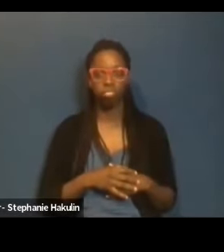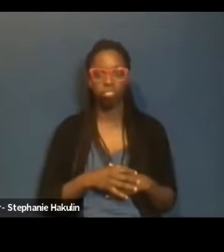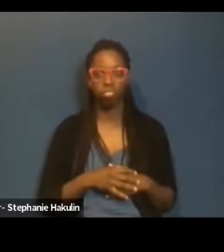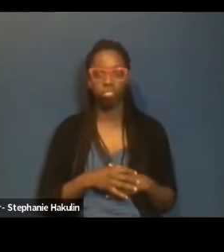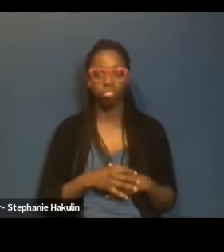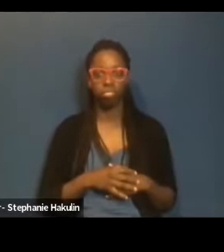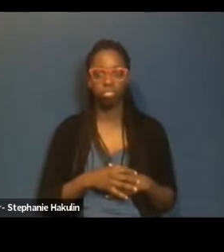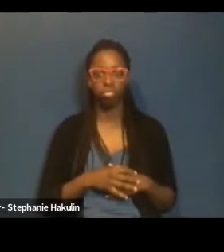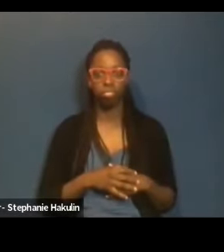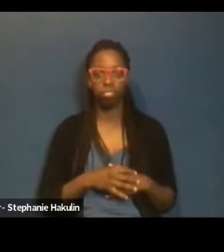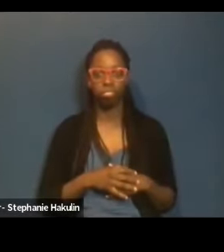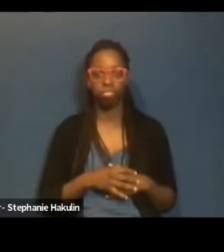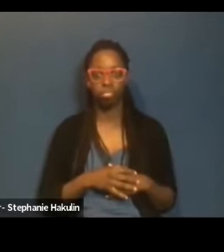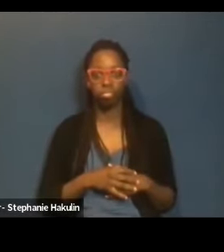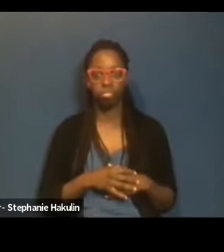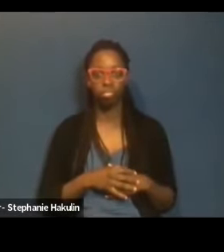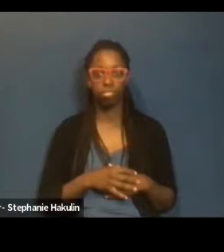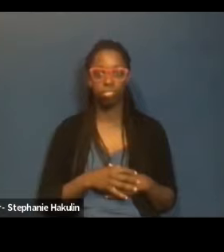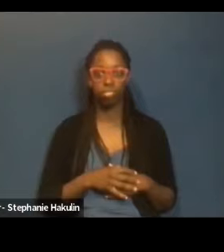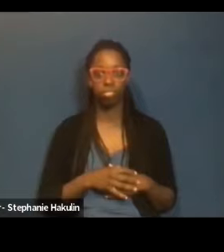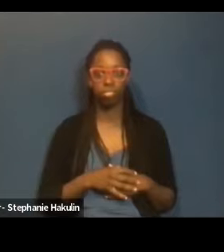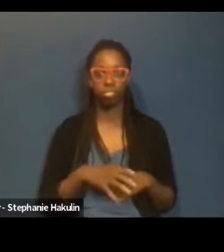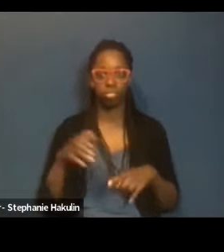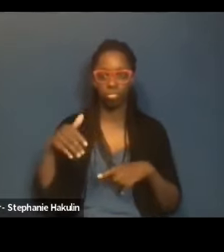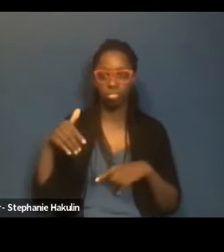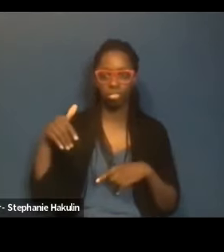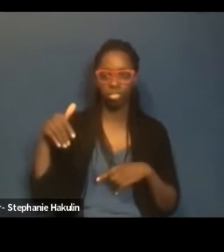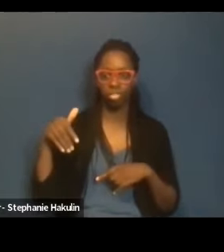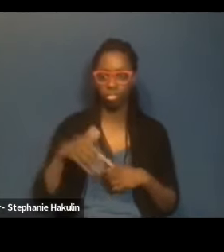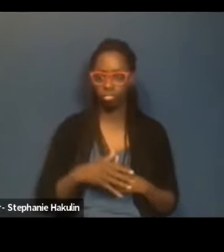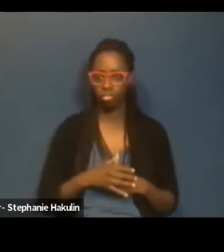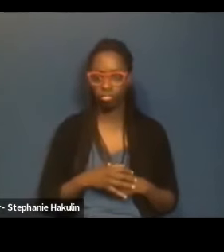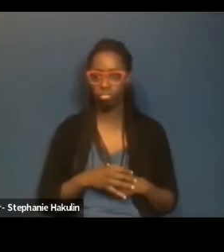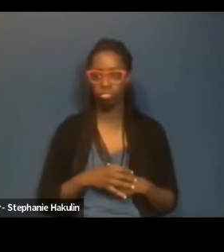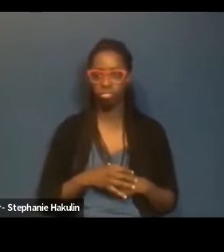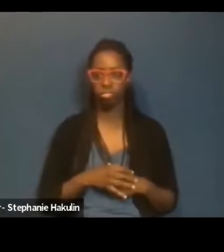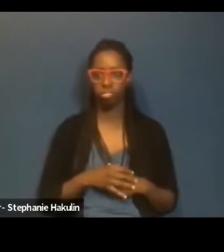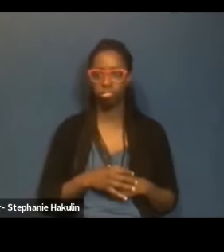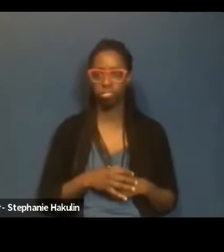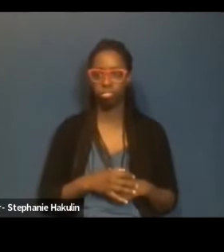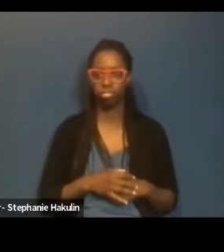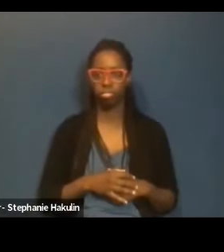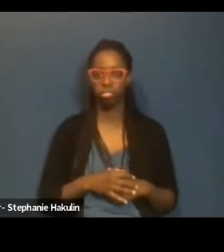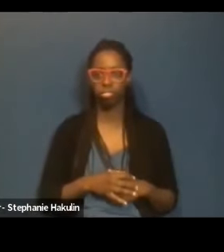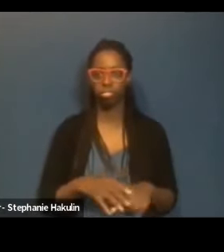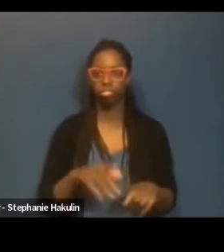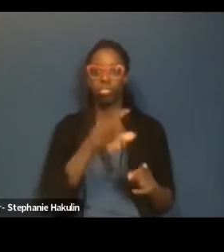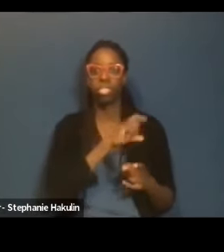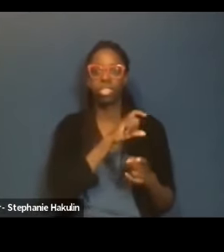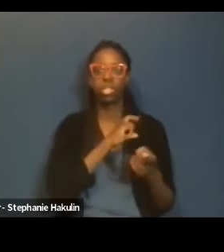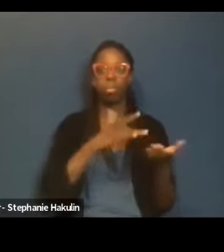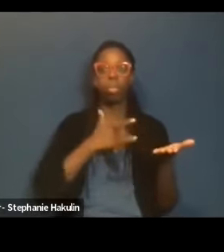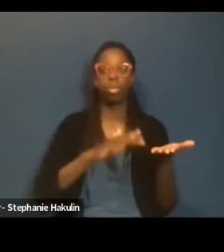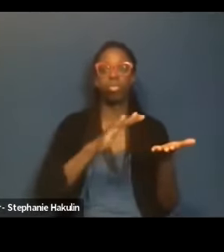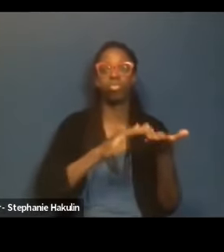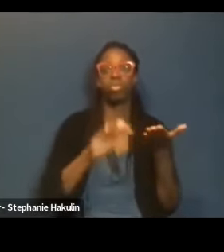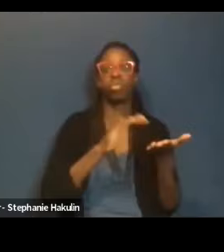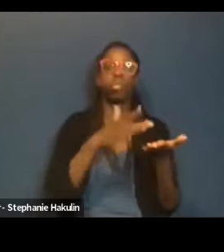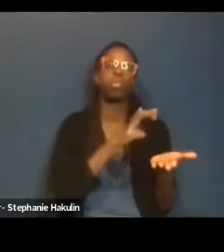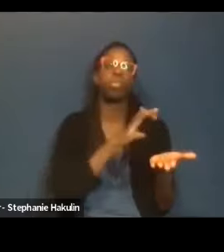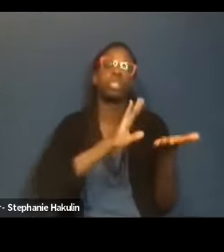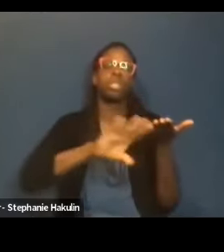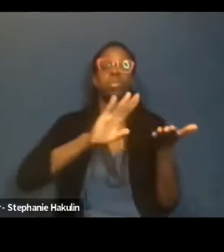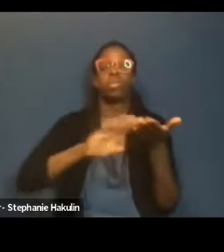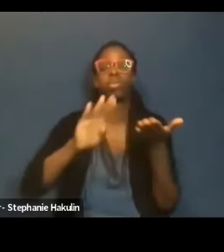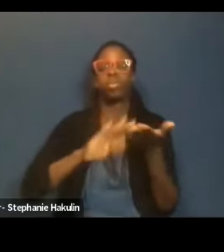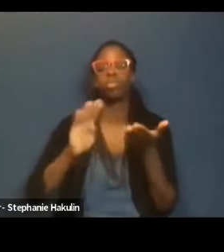Cops get away with everything. Pigs like to make us feel filthy. Cops are the ones